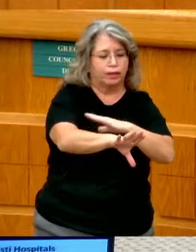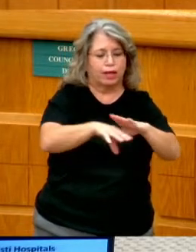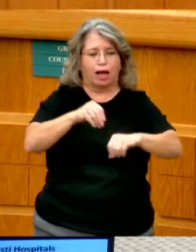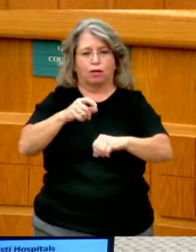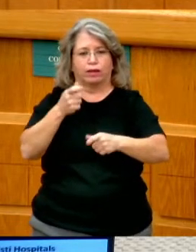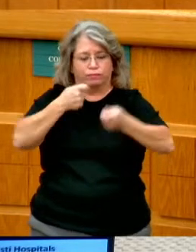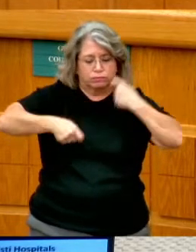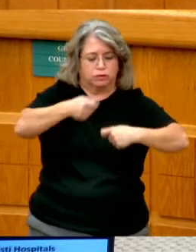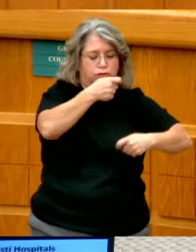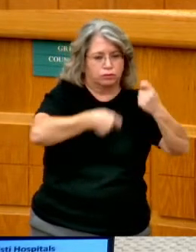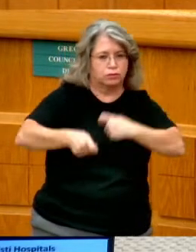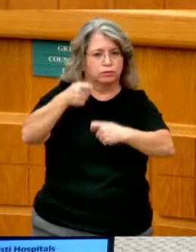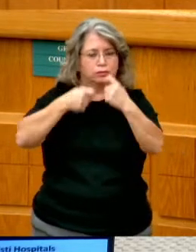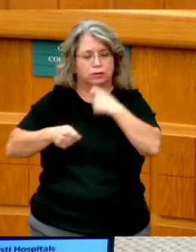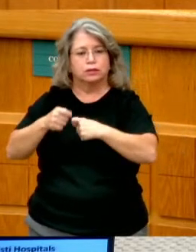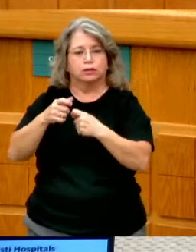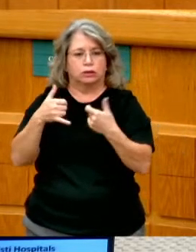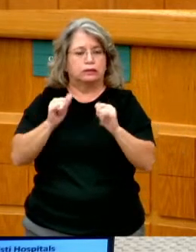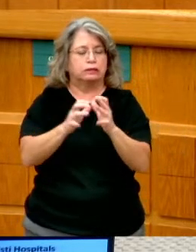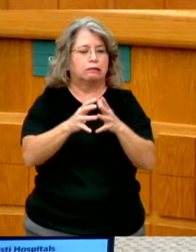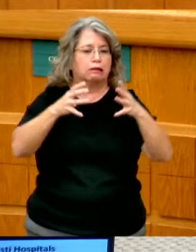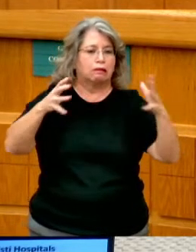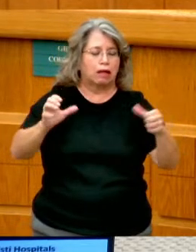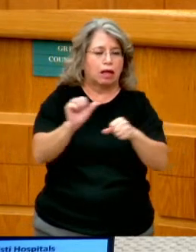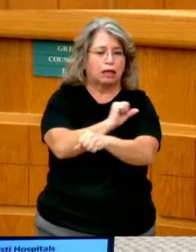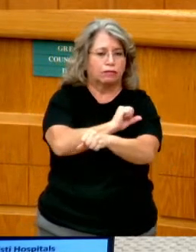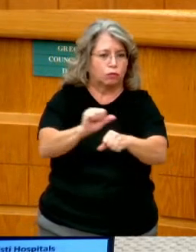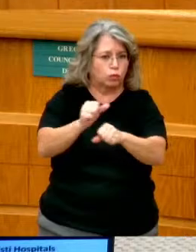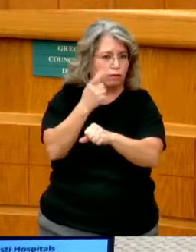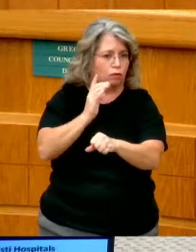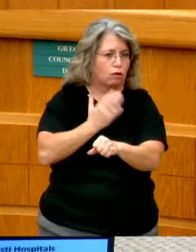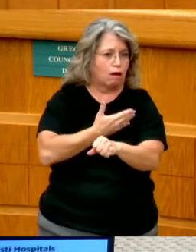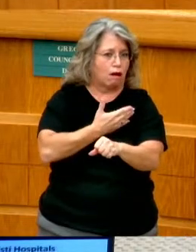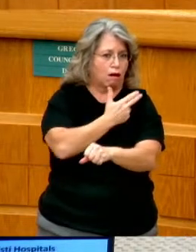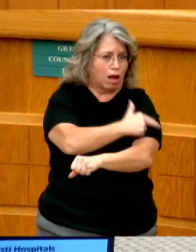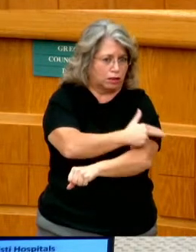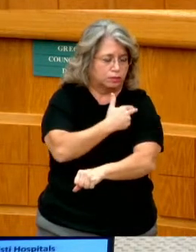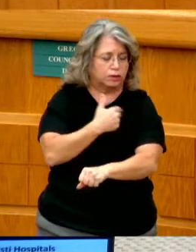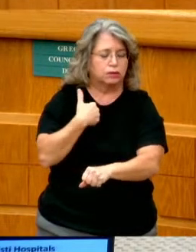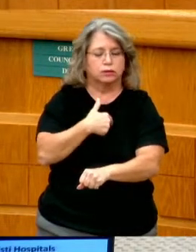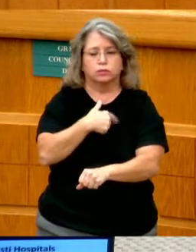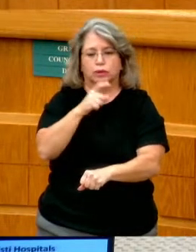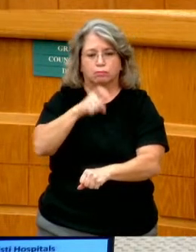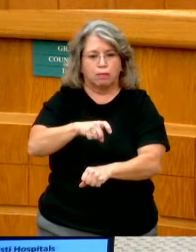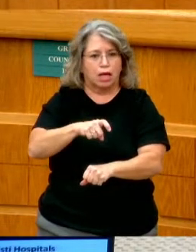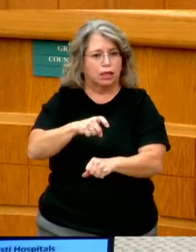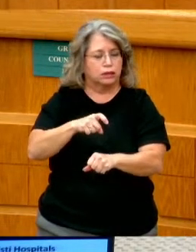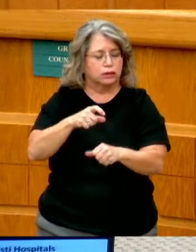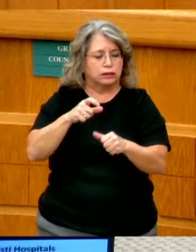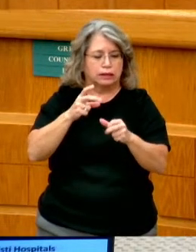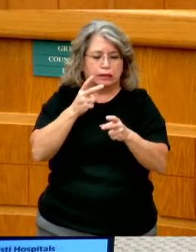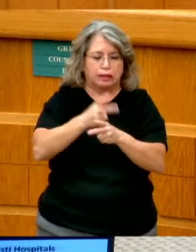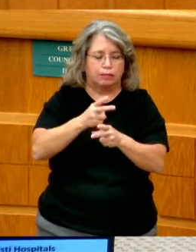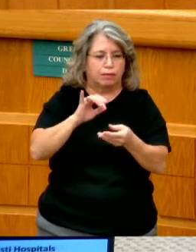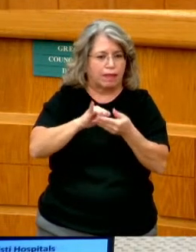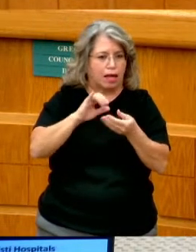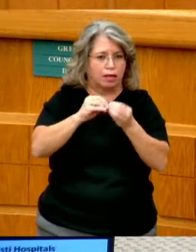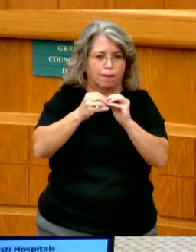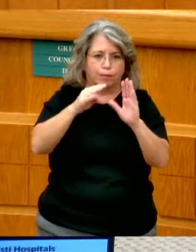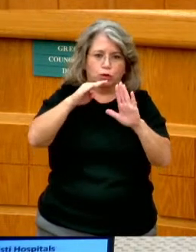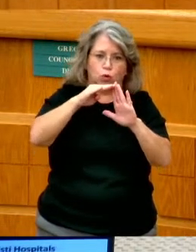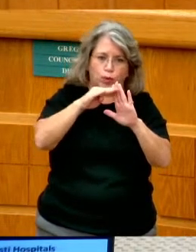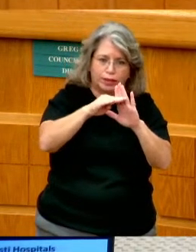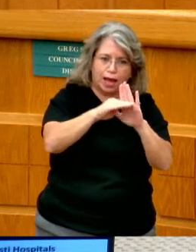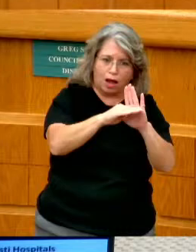room. So it's still a lot of work for our hospitals, so we need to continue to work to decrease that number. Next slide,